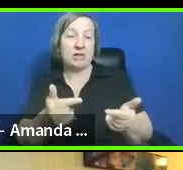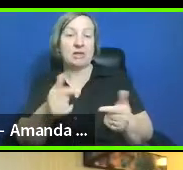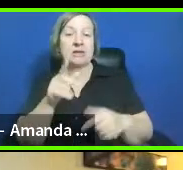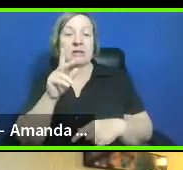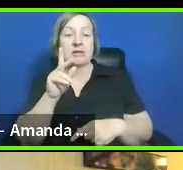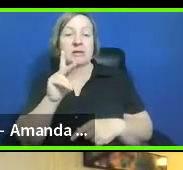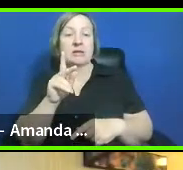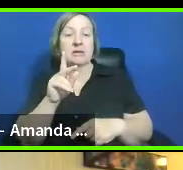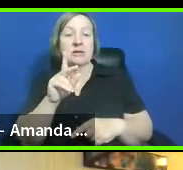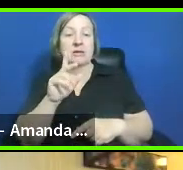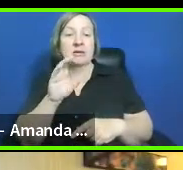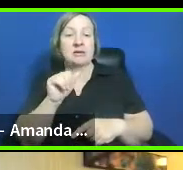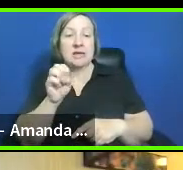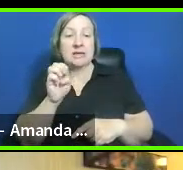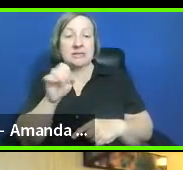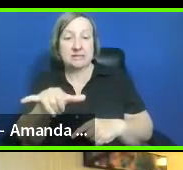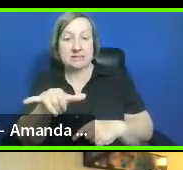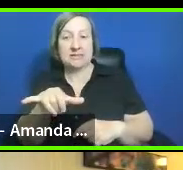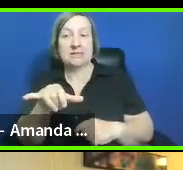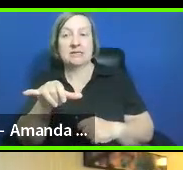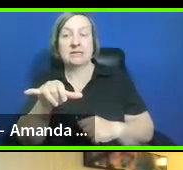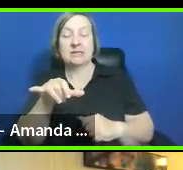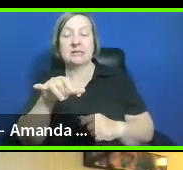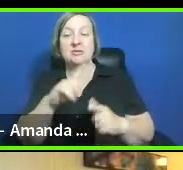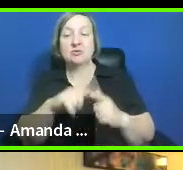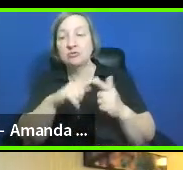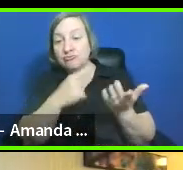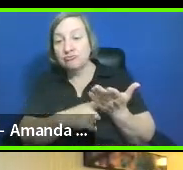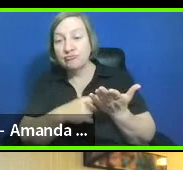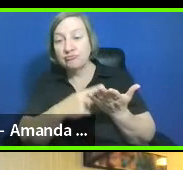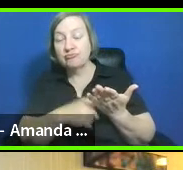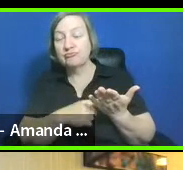Casey to unpack for us